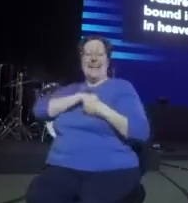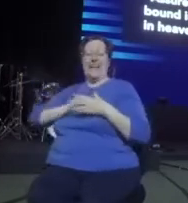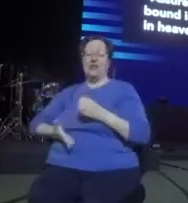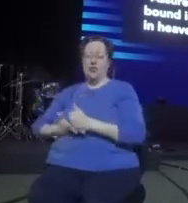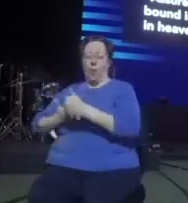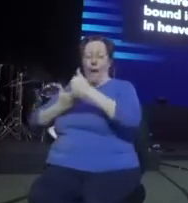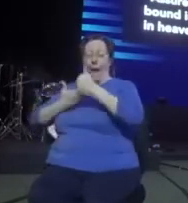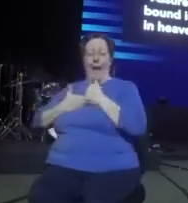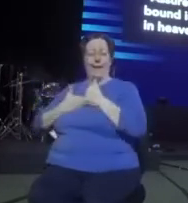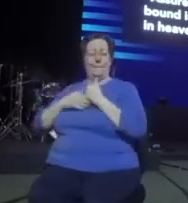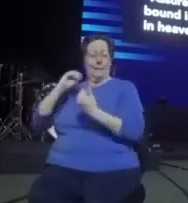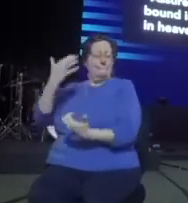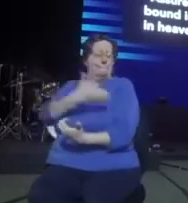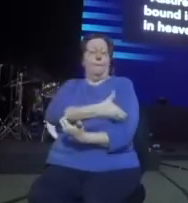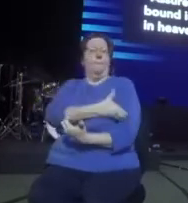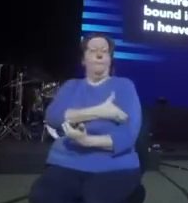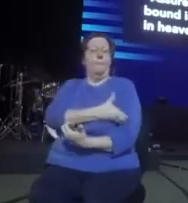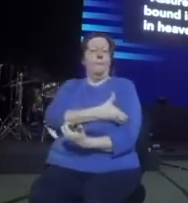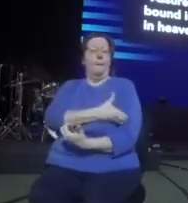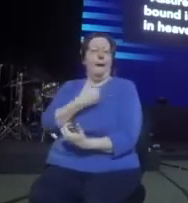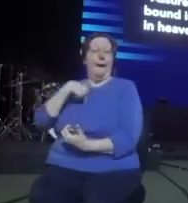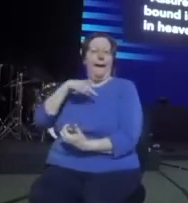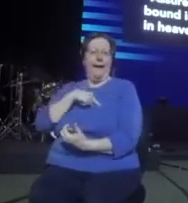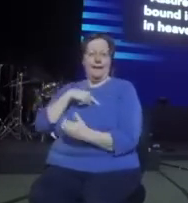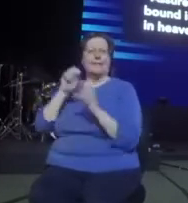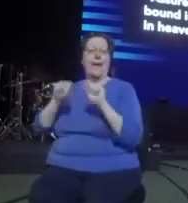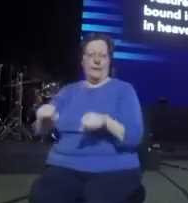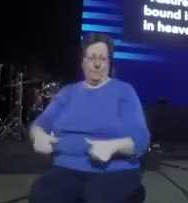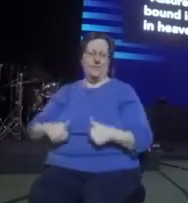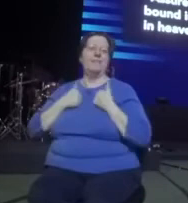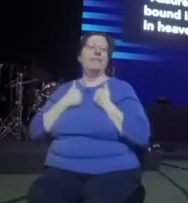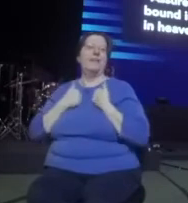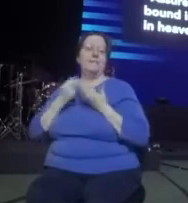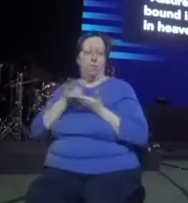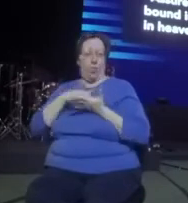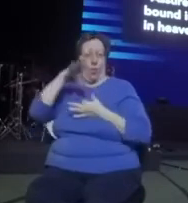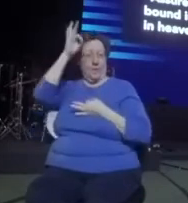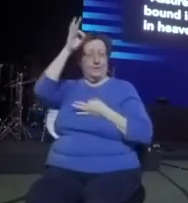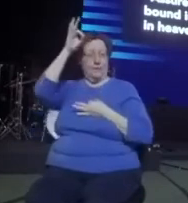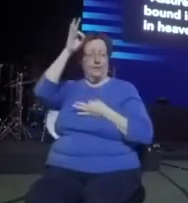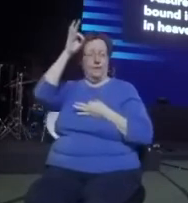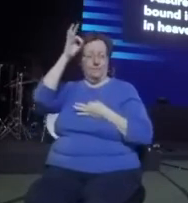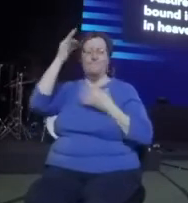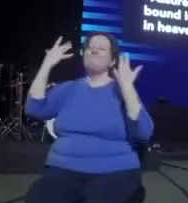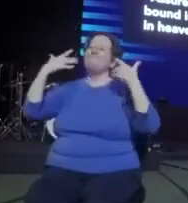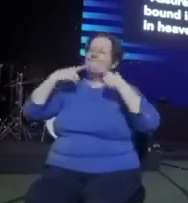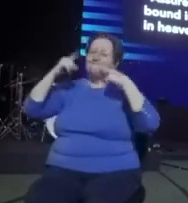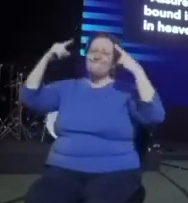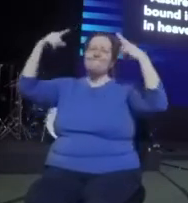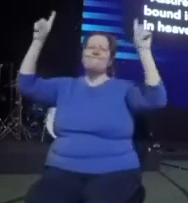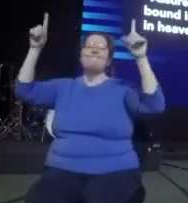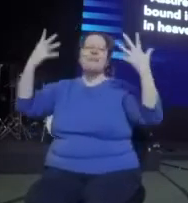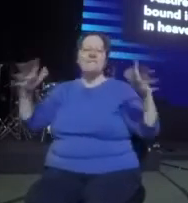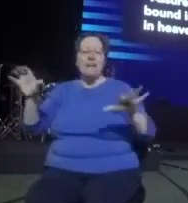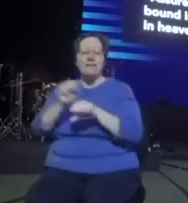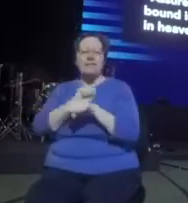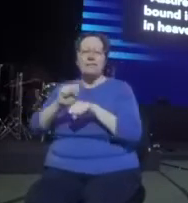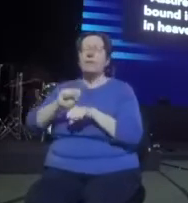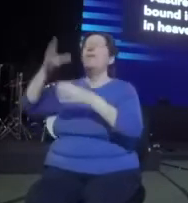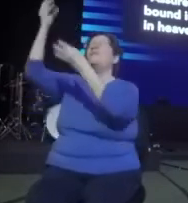us, empowers by the Holy Spirit that dwells inside of us to get the job done, to get the